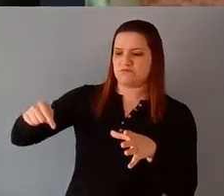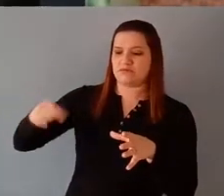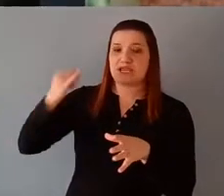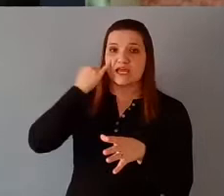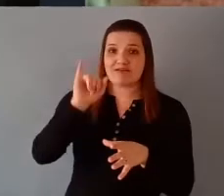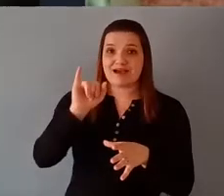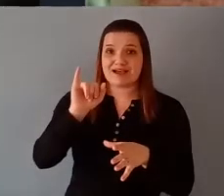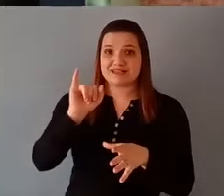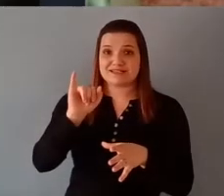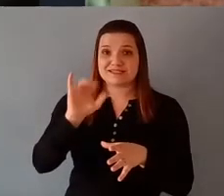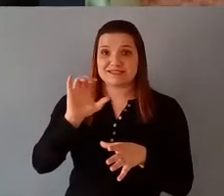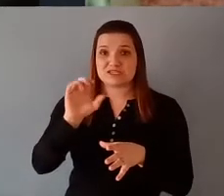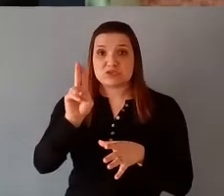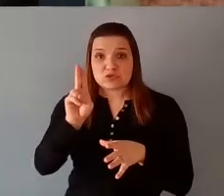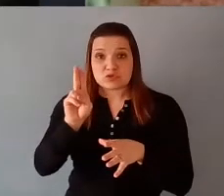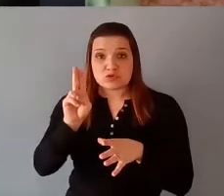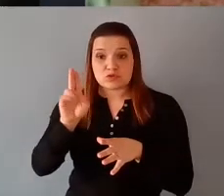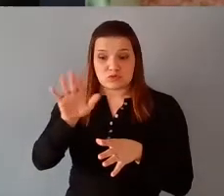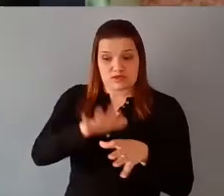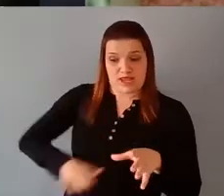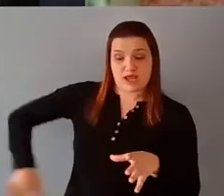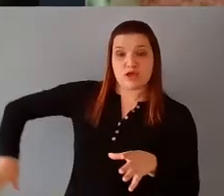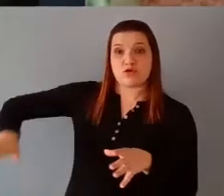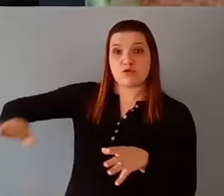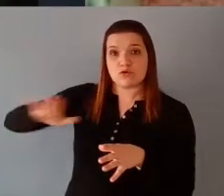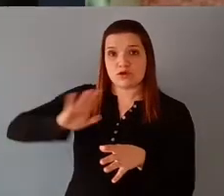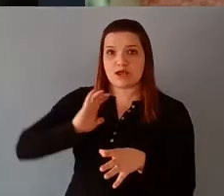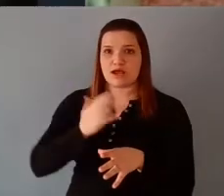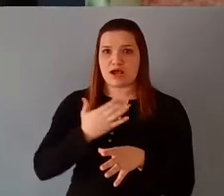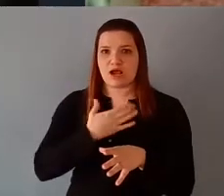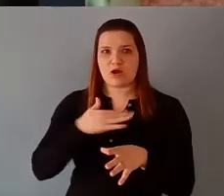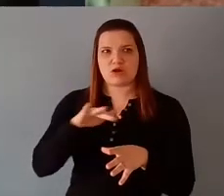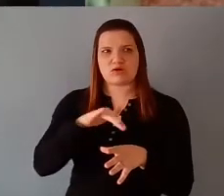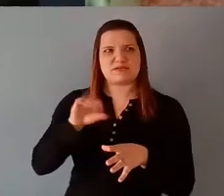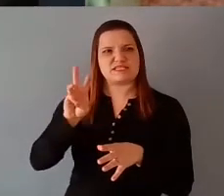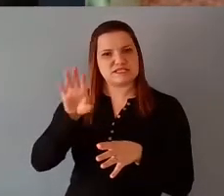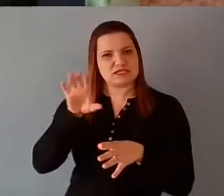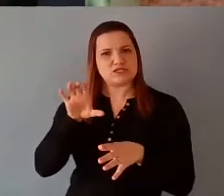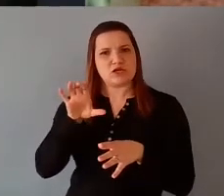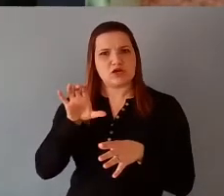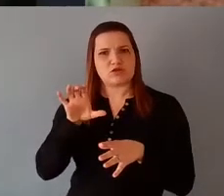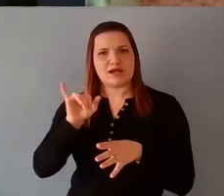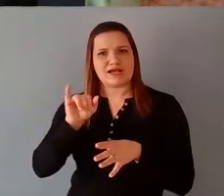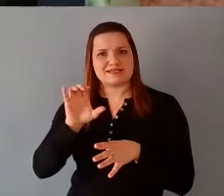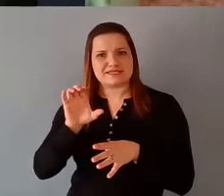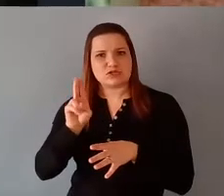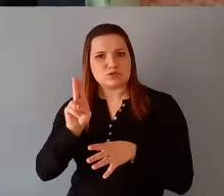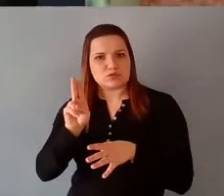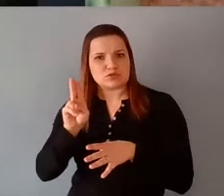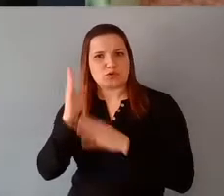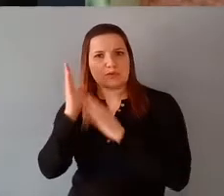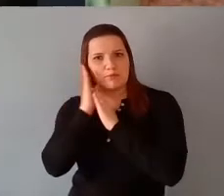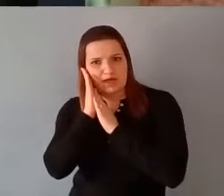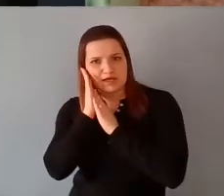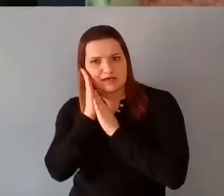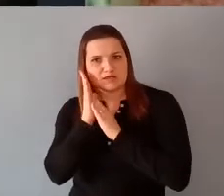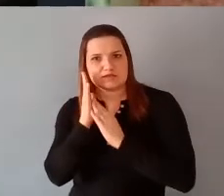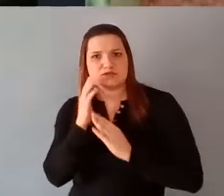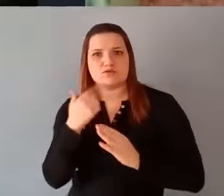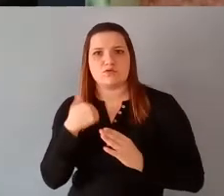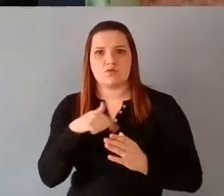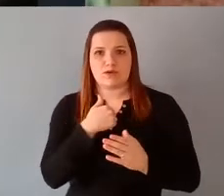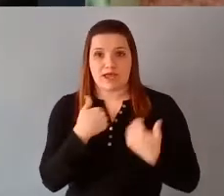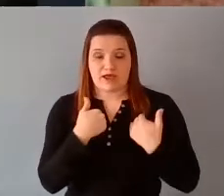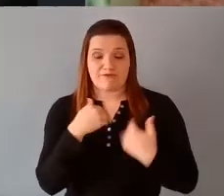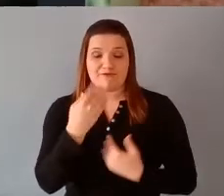capacity across that region, which for our region has about 600 ICU beds, we have a total ourselves of